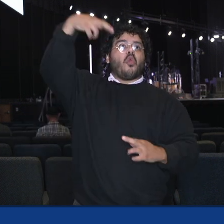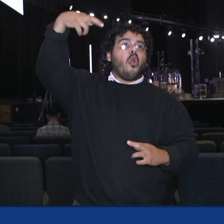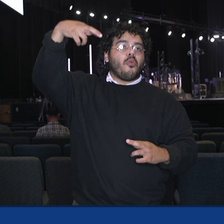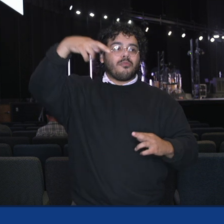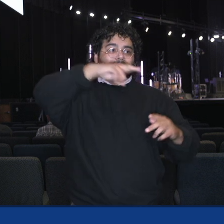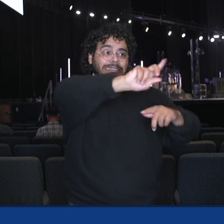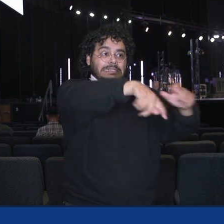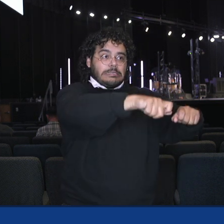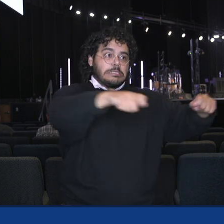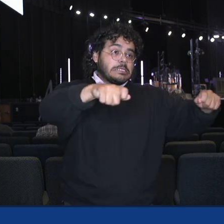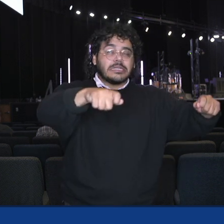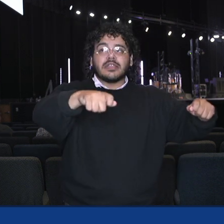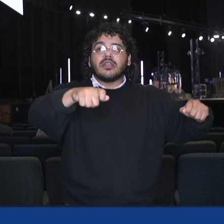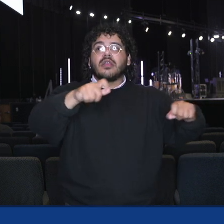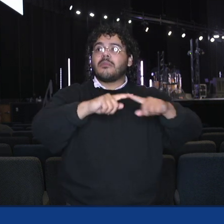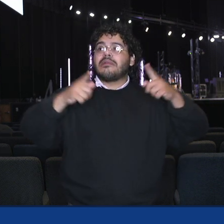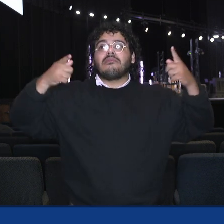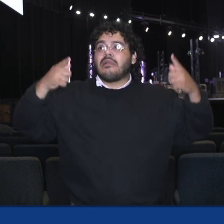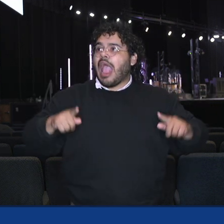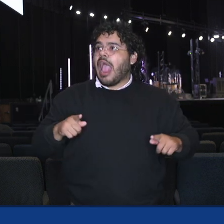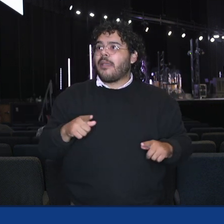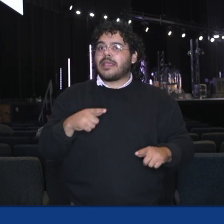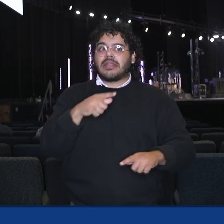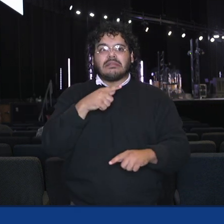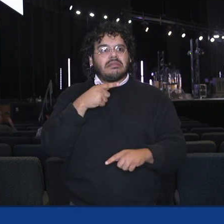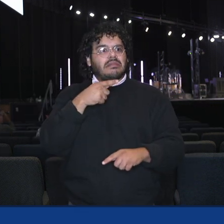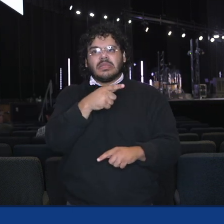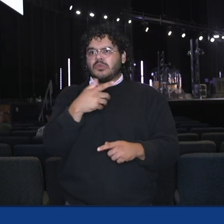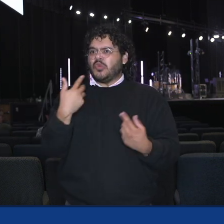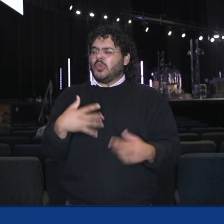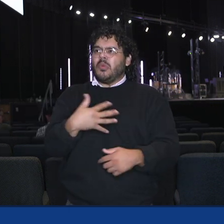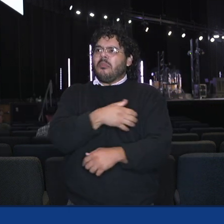He snapped the ropes. No one was strong enough to tame him.